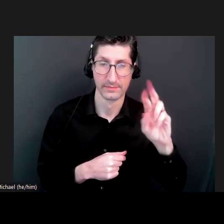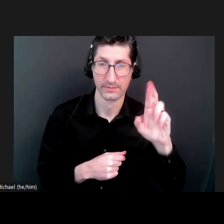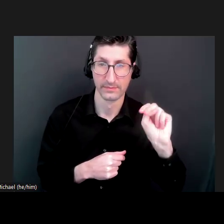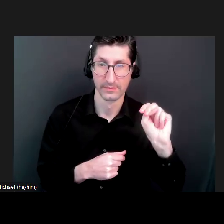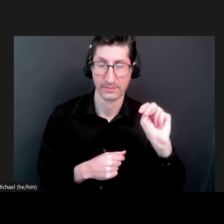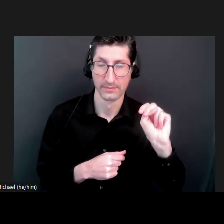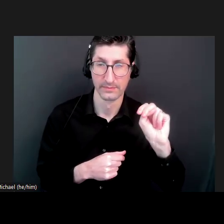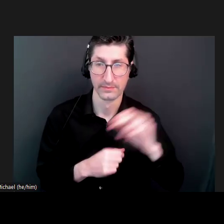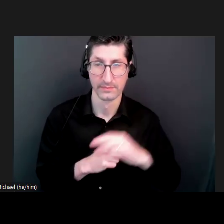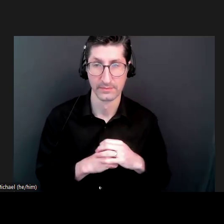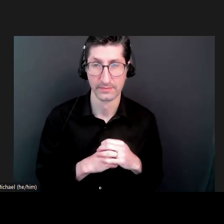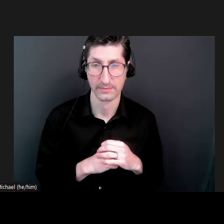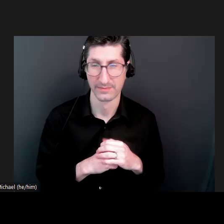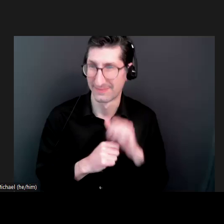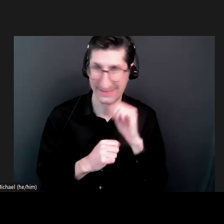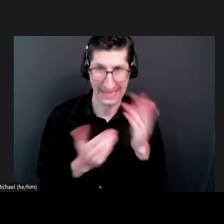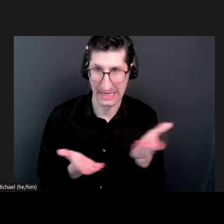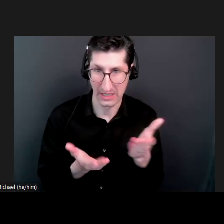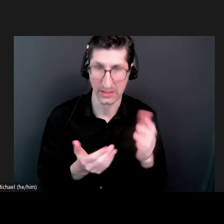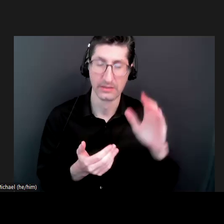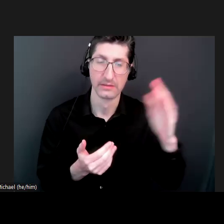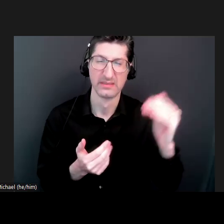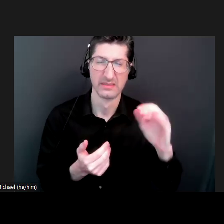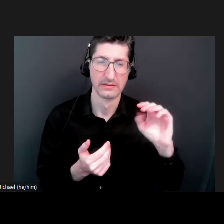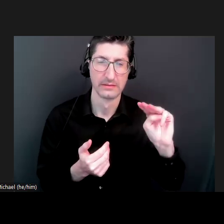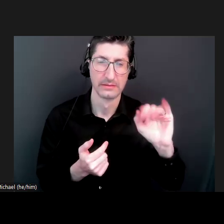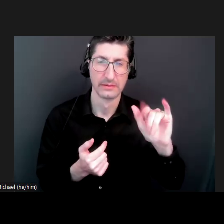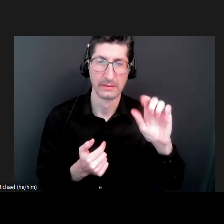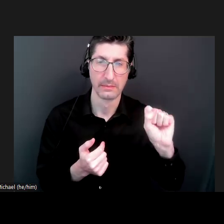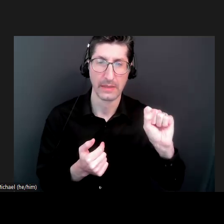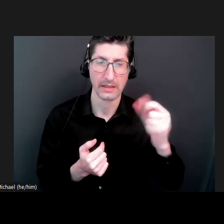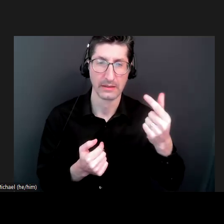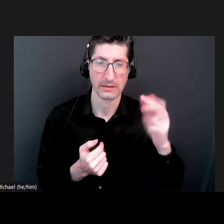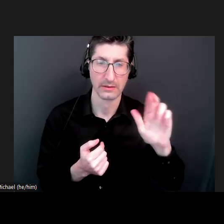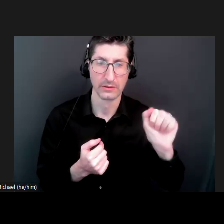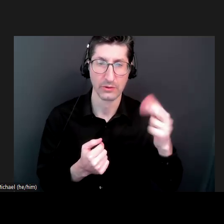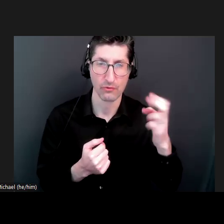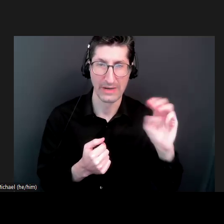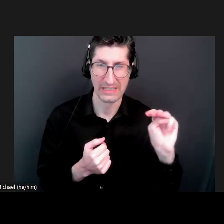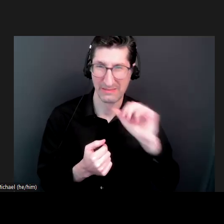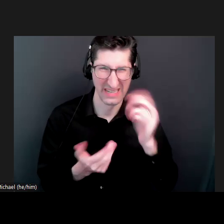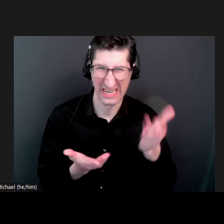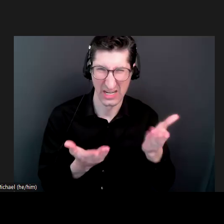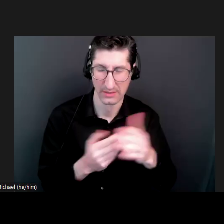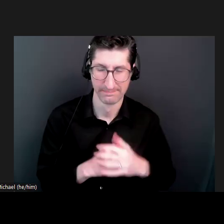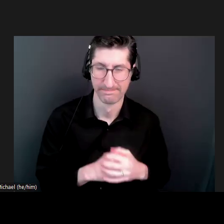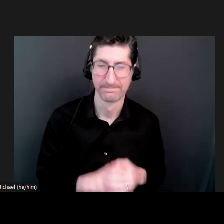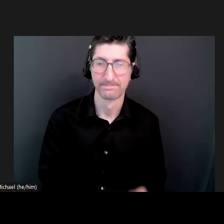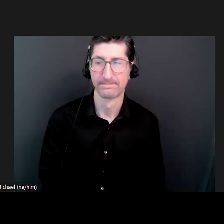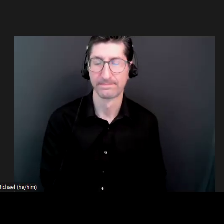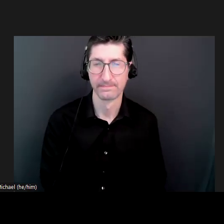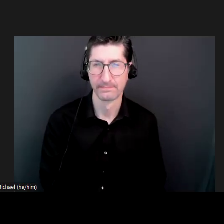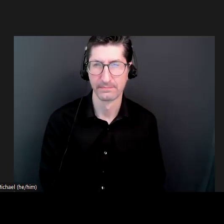Ari Zorn is not here. And Miles Gresham is also not here. 1, 2,